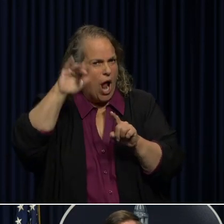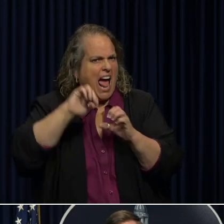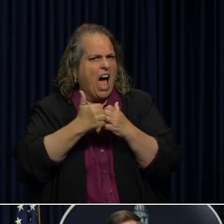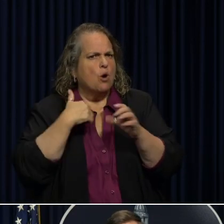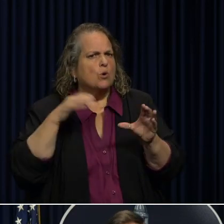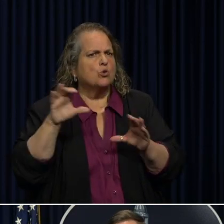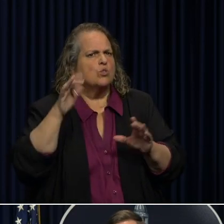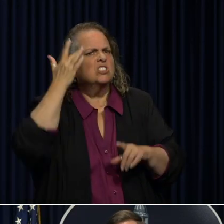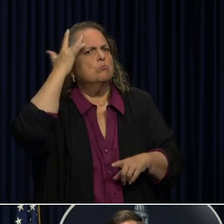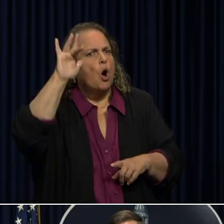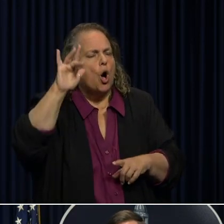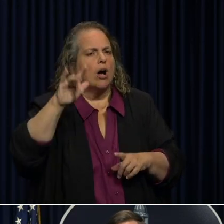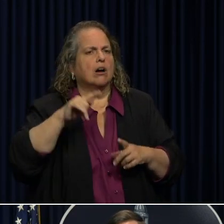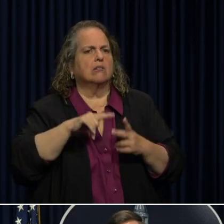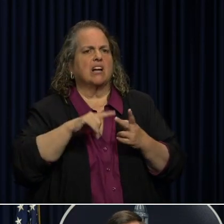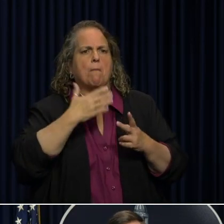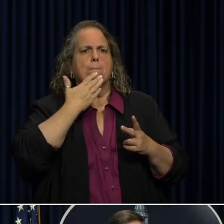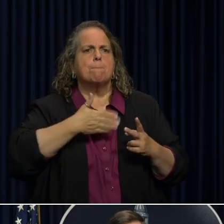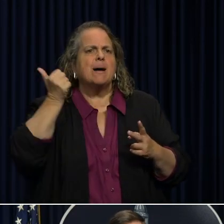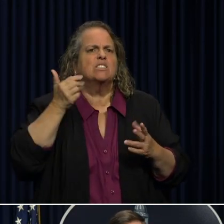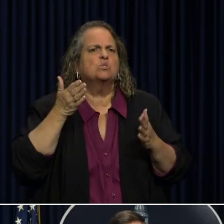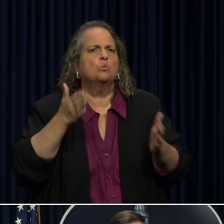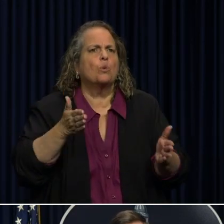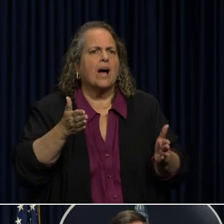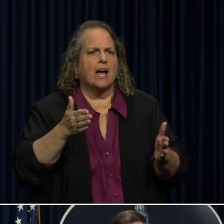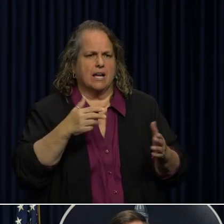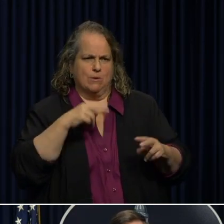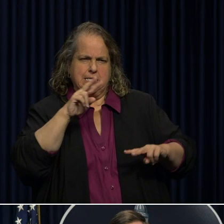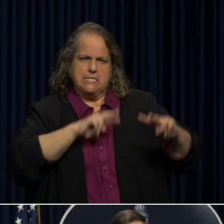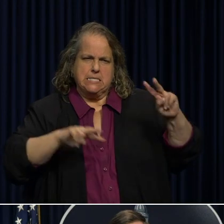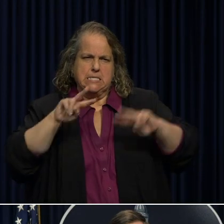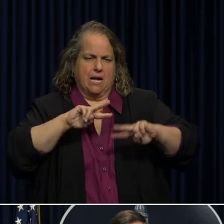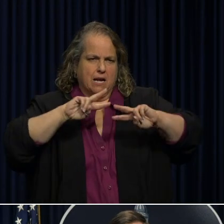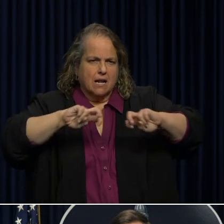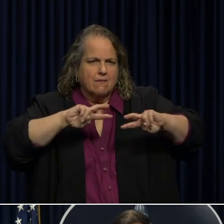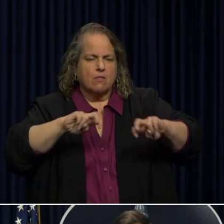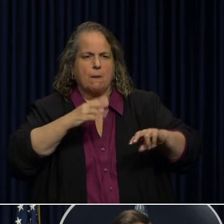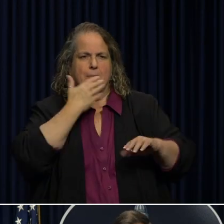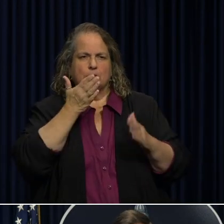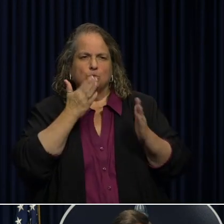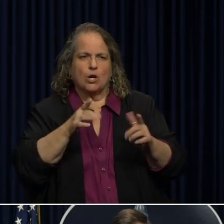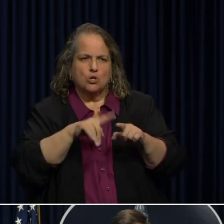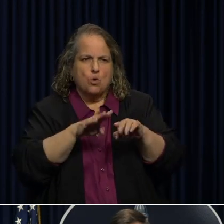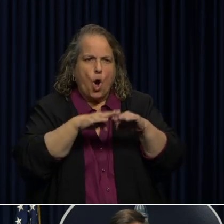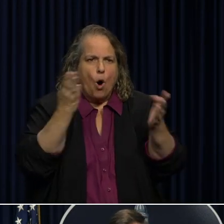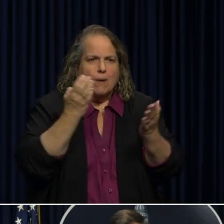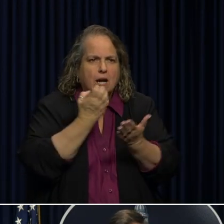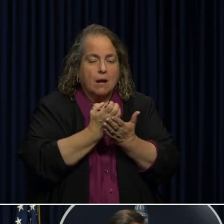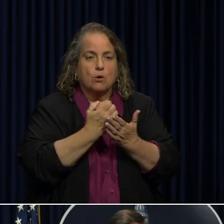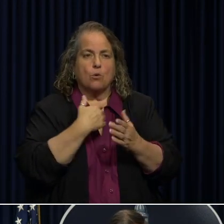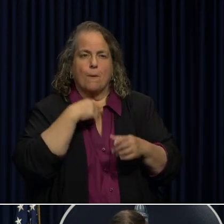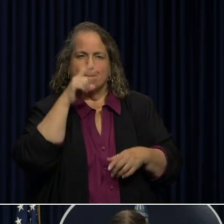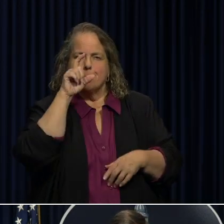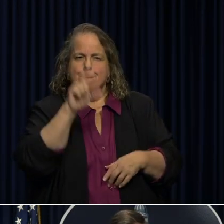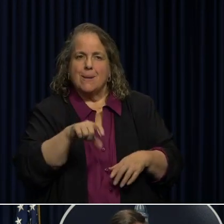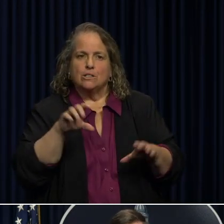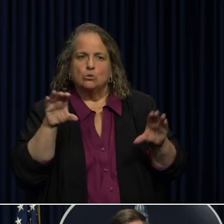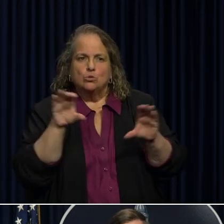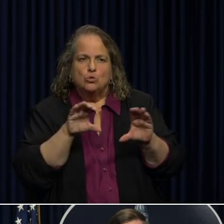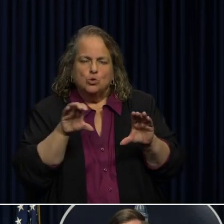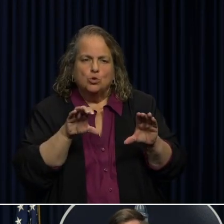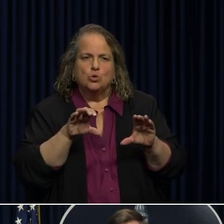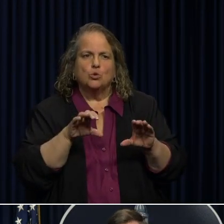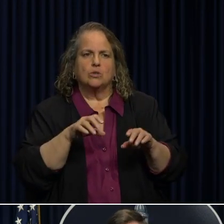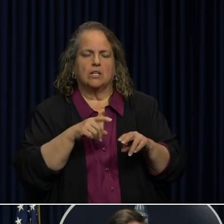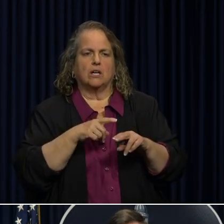that ultimately when we look at the long-term reopening of the economy, that we end up doing it in a